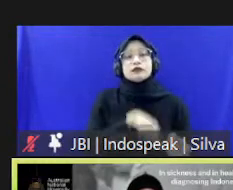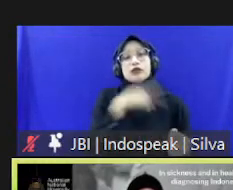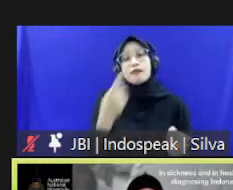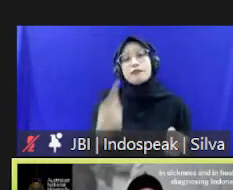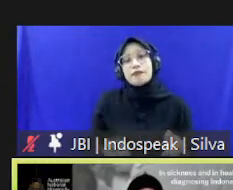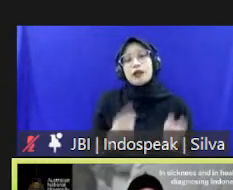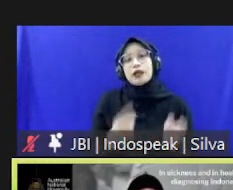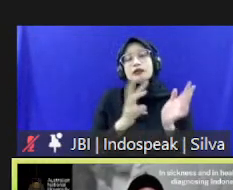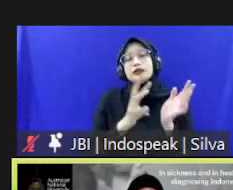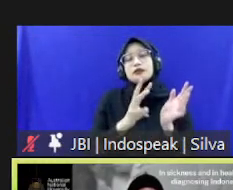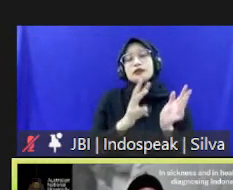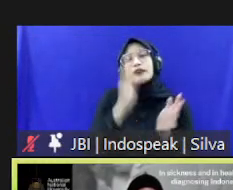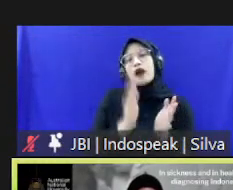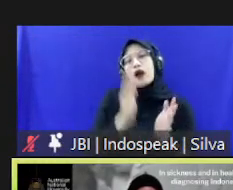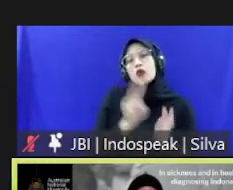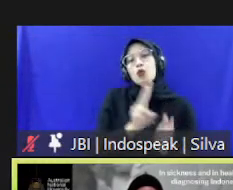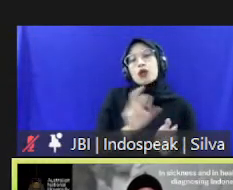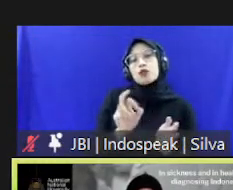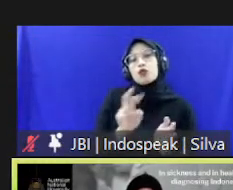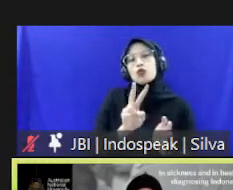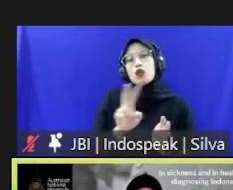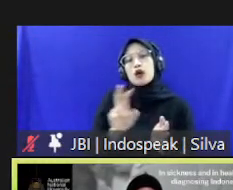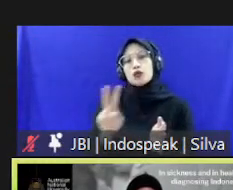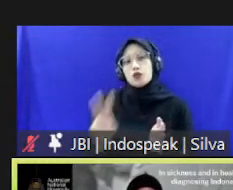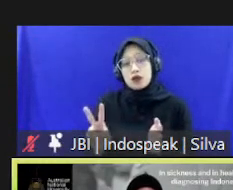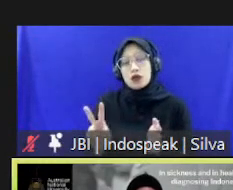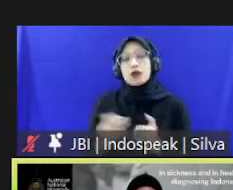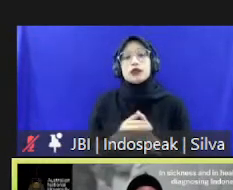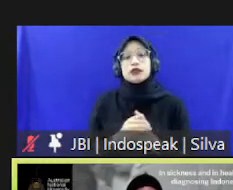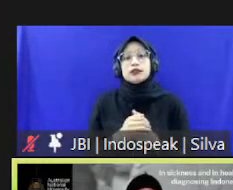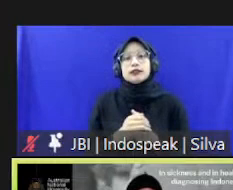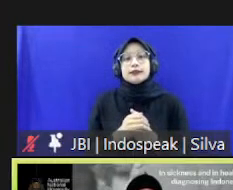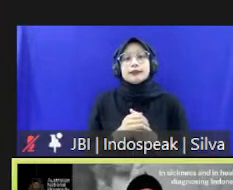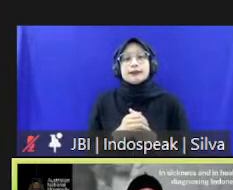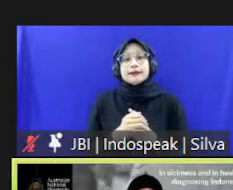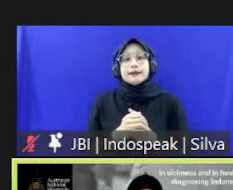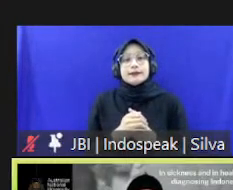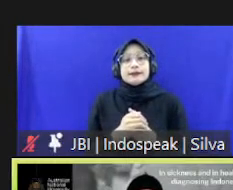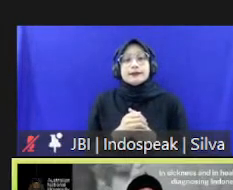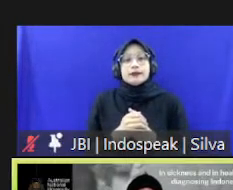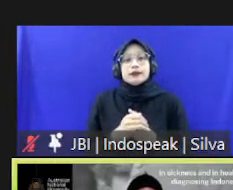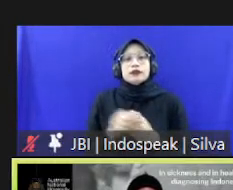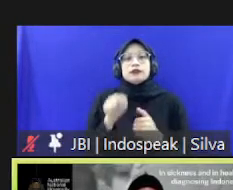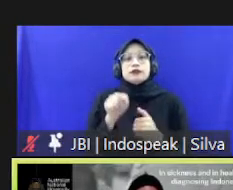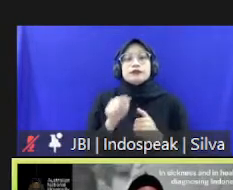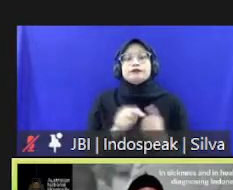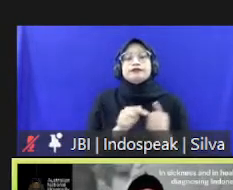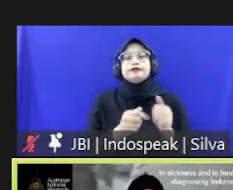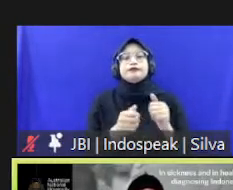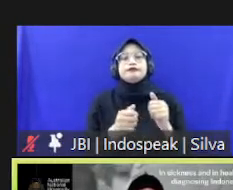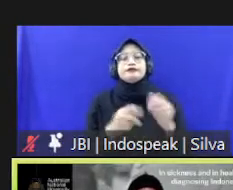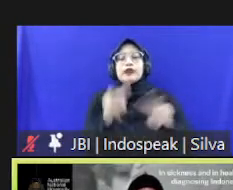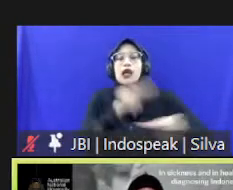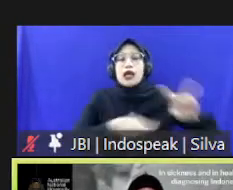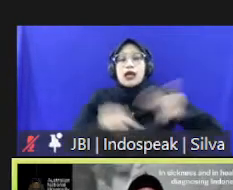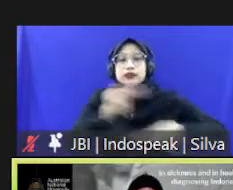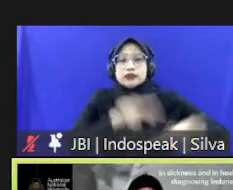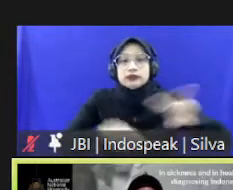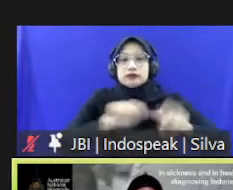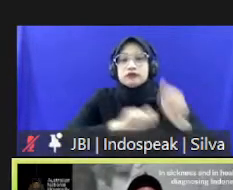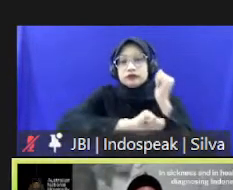year, indicators to assess response performance are based on the number of confirmed cases, deaths, and hospital